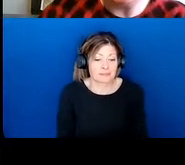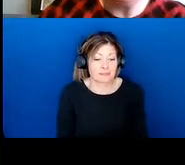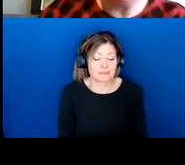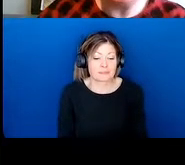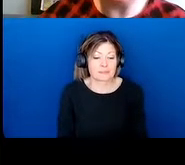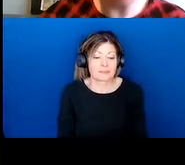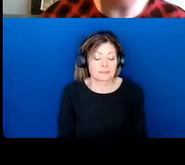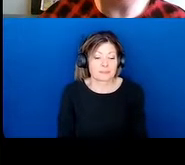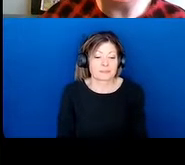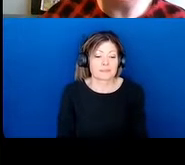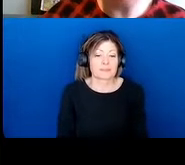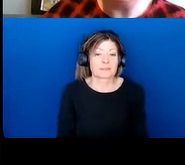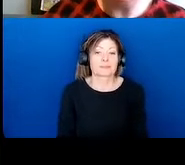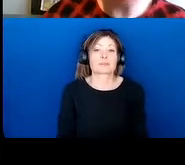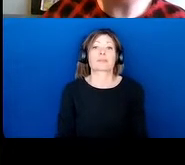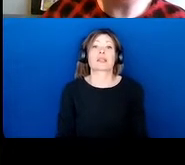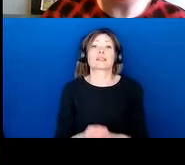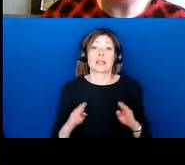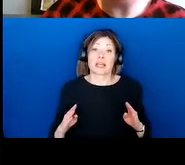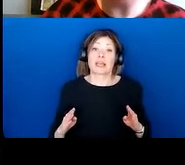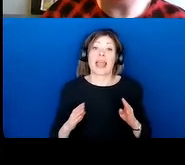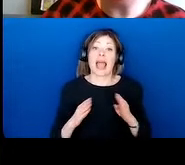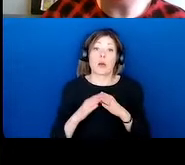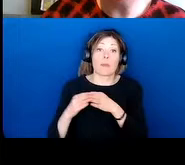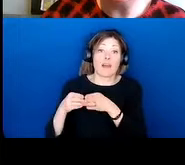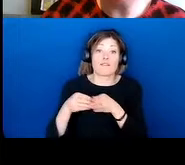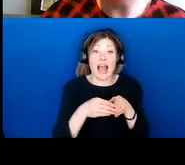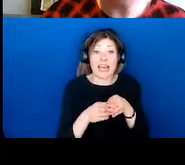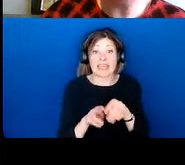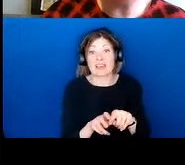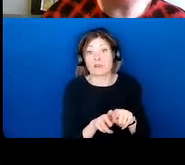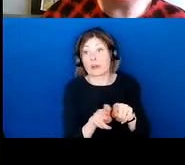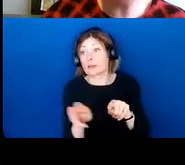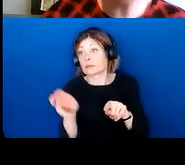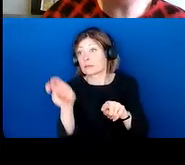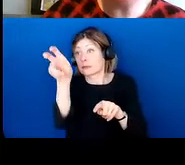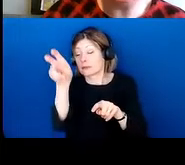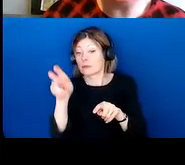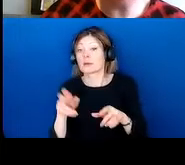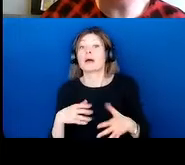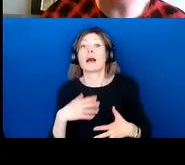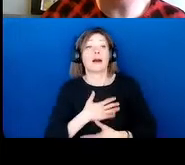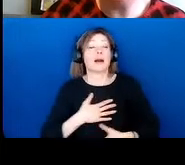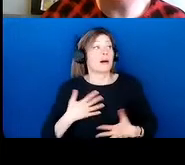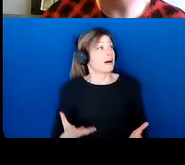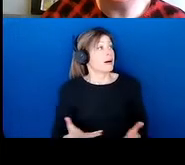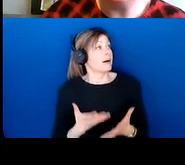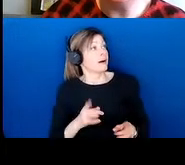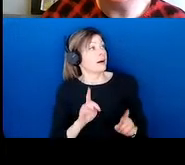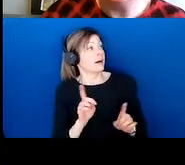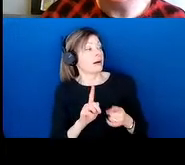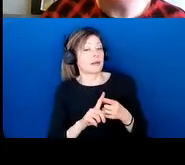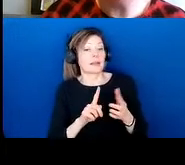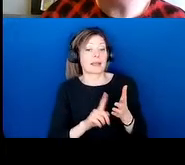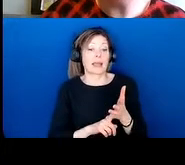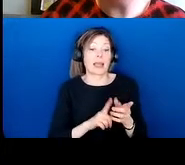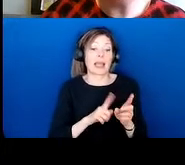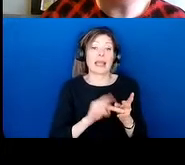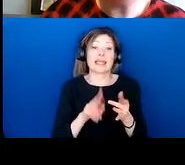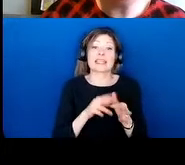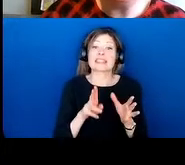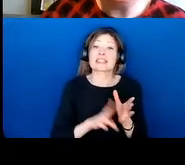Climbing back up from the Alpine Valley, our spirits are lifted as we reach the Elysian Plains. In